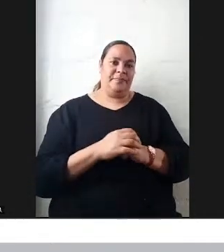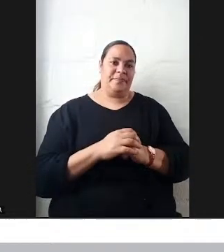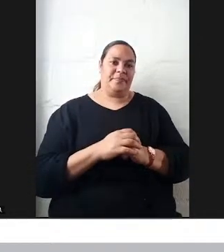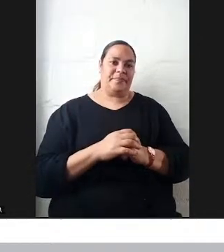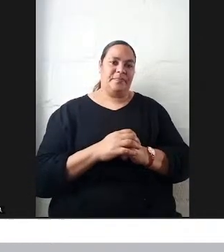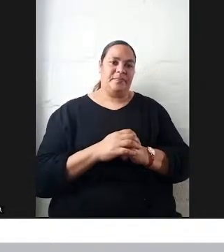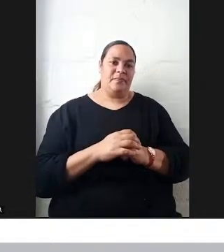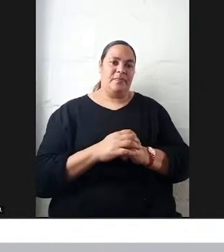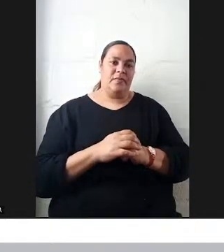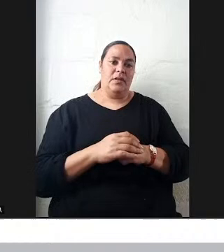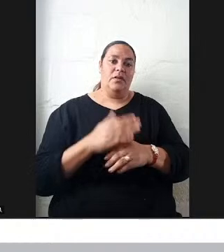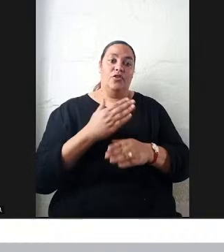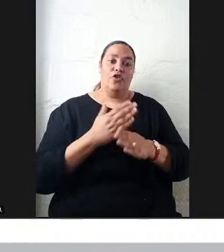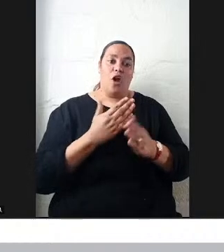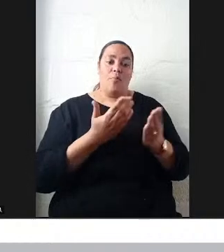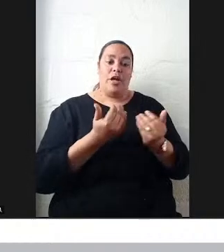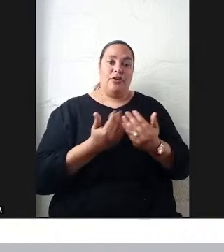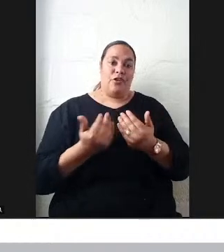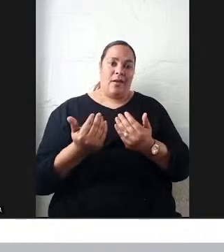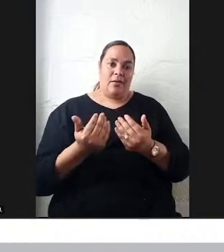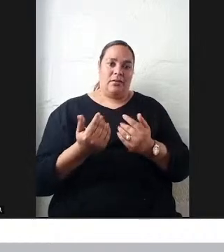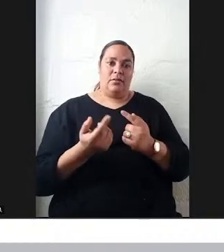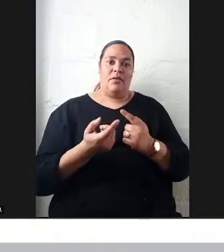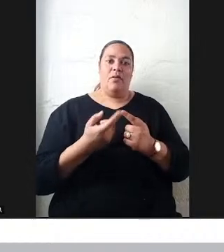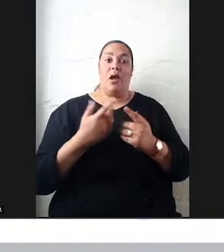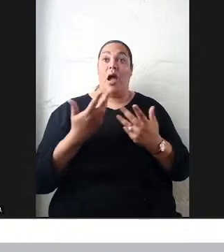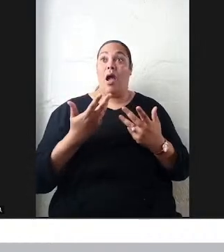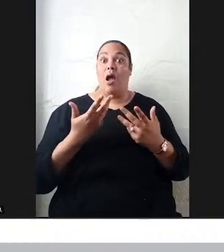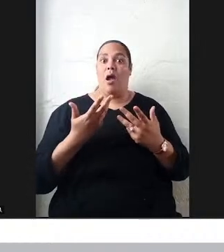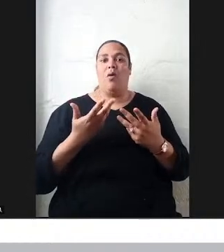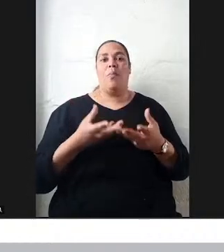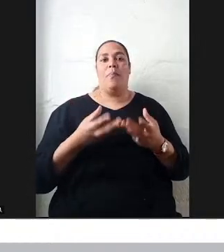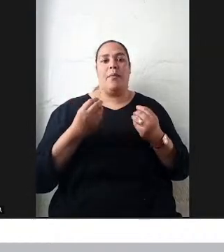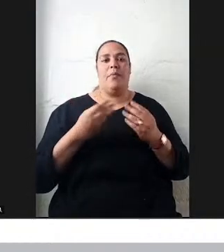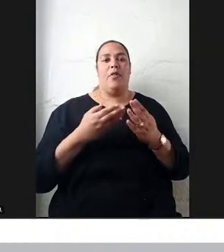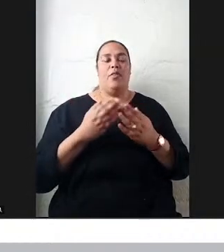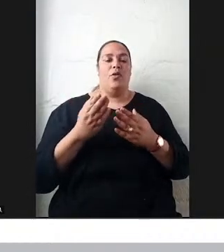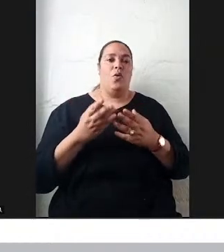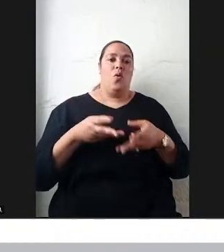Jobs attract by way of forms that